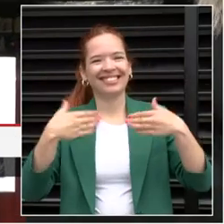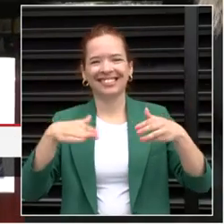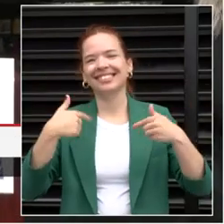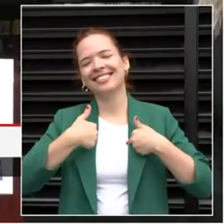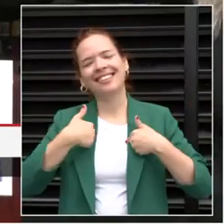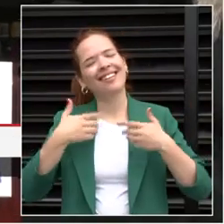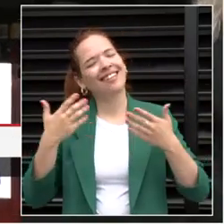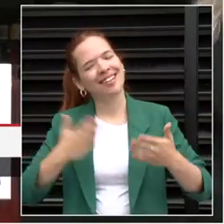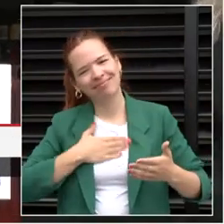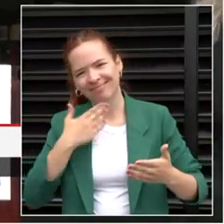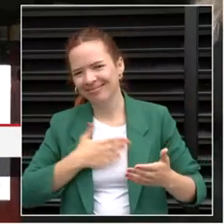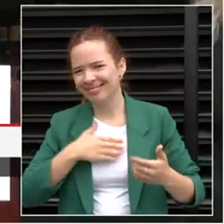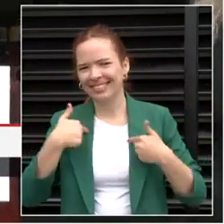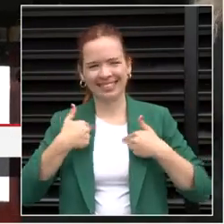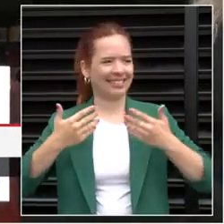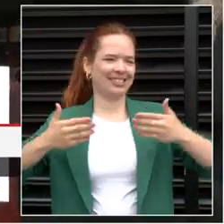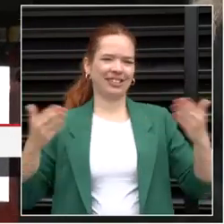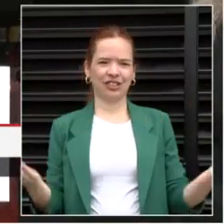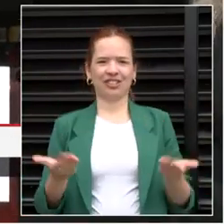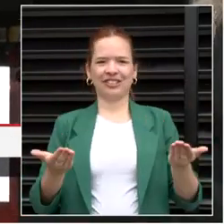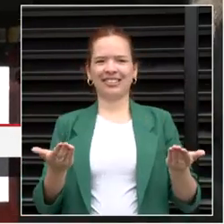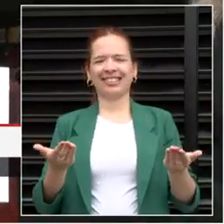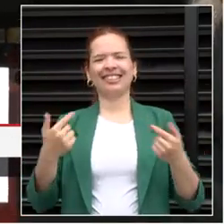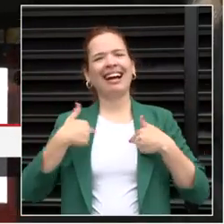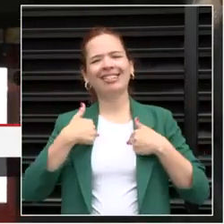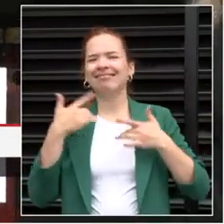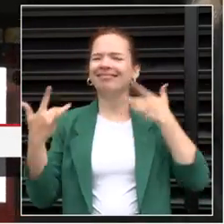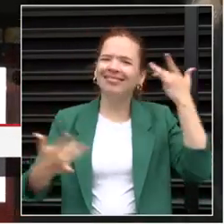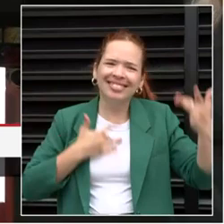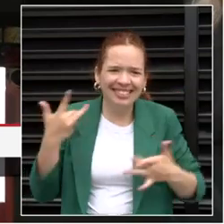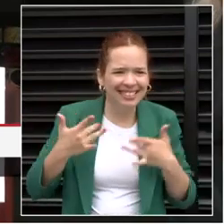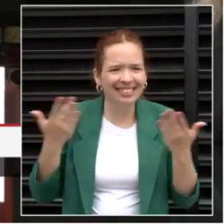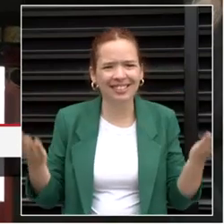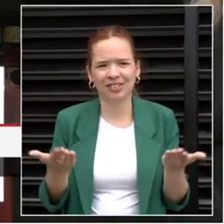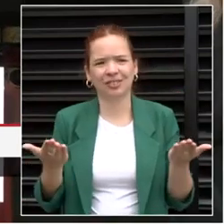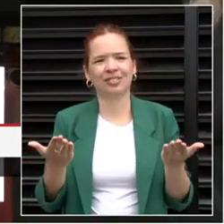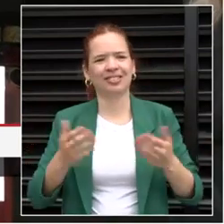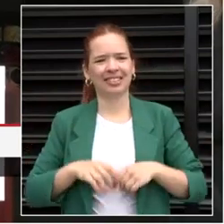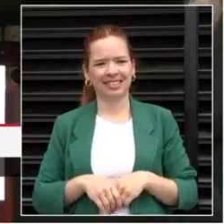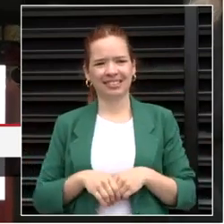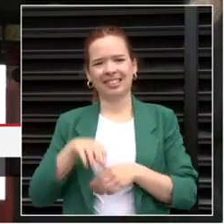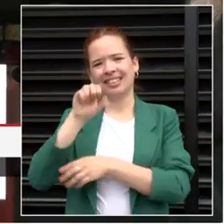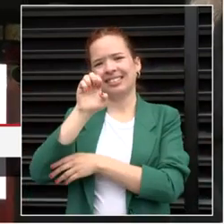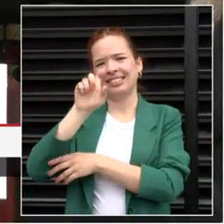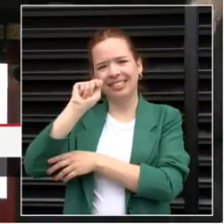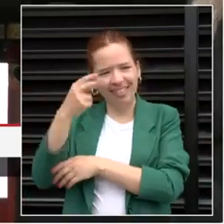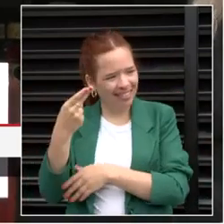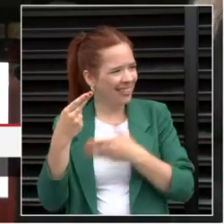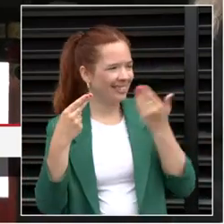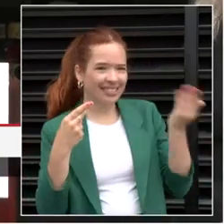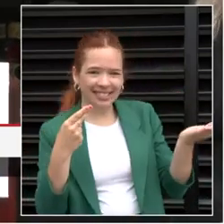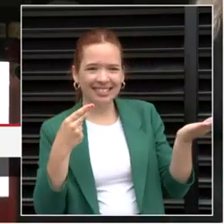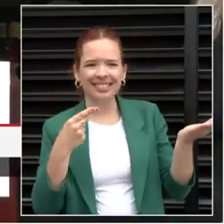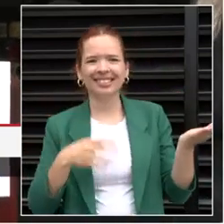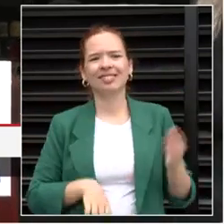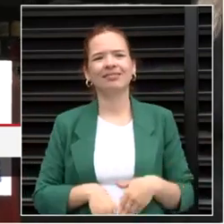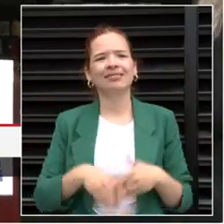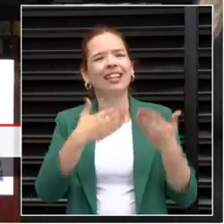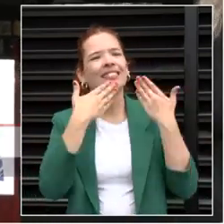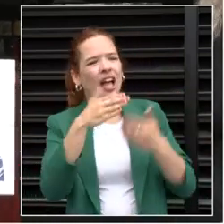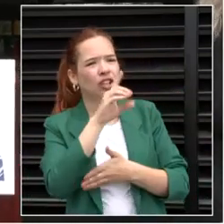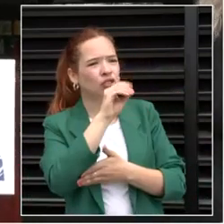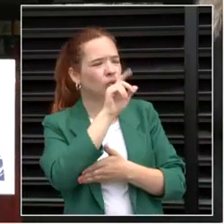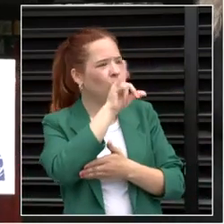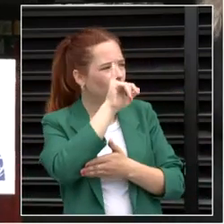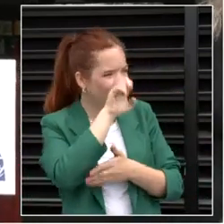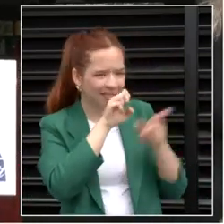very happy to be here with Seth. I want to thank you so much, Dodie, for your vision. And we're